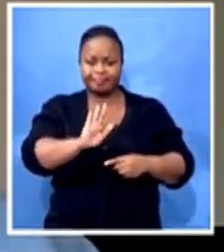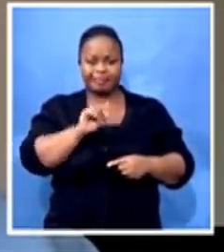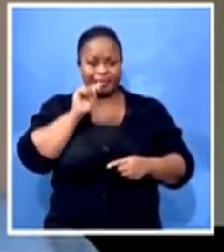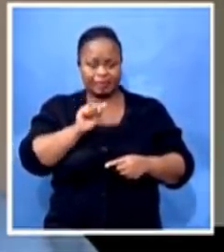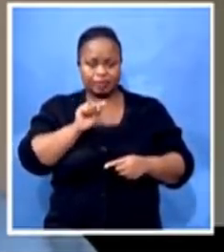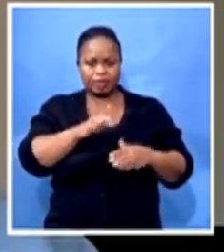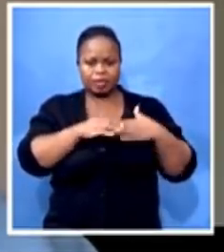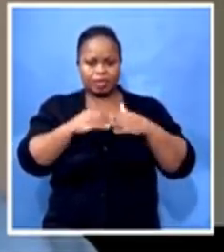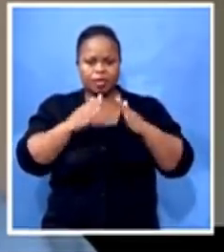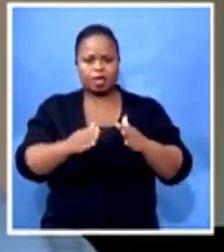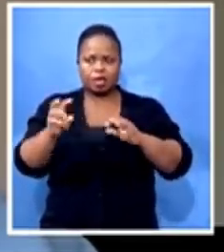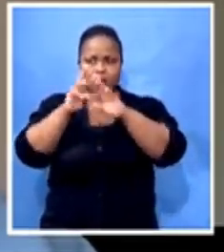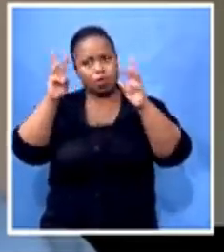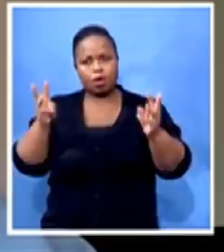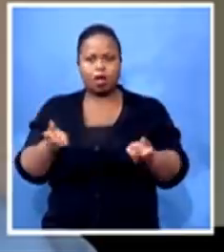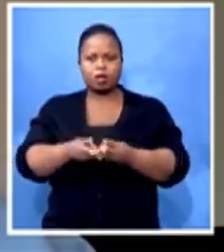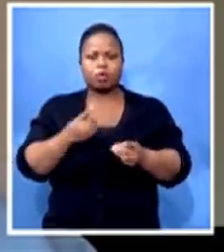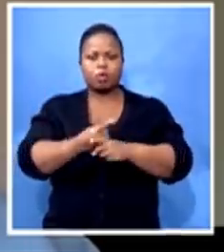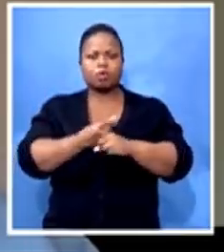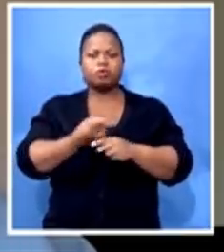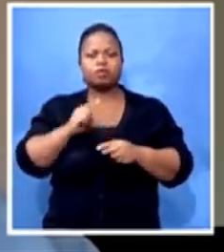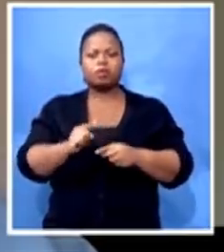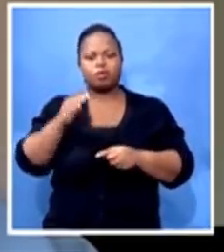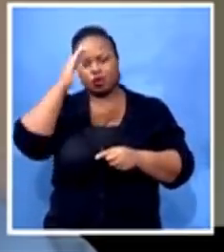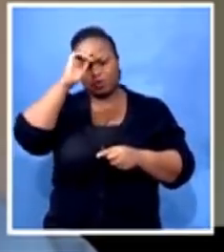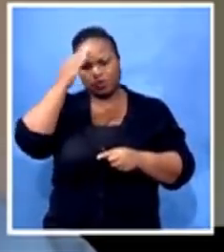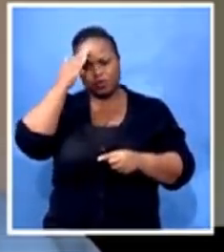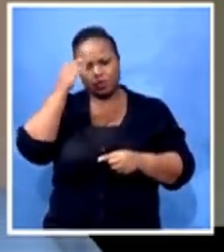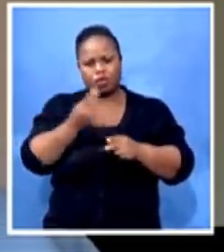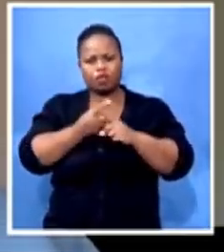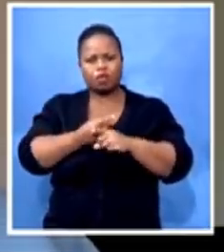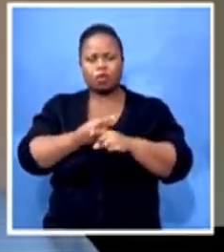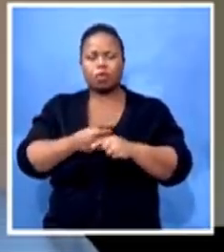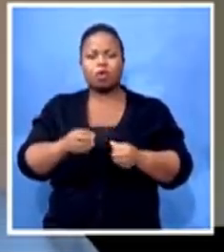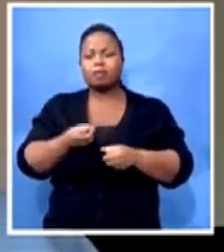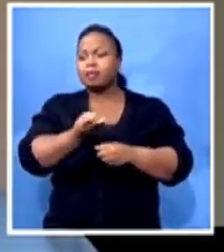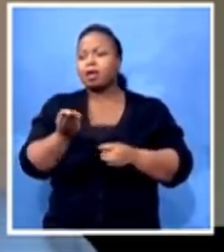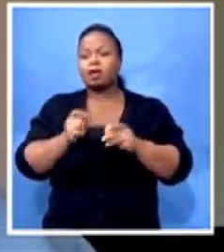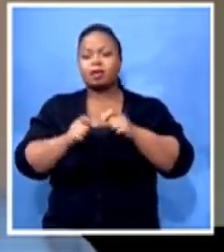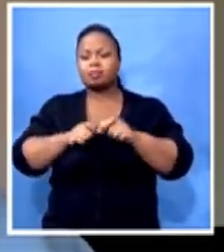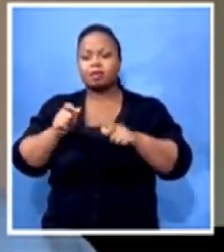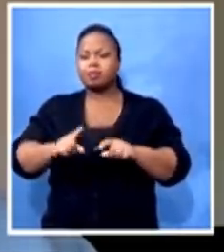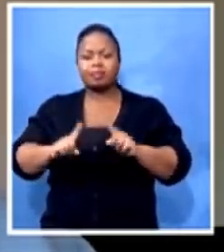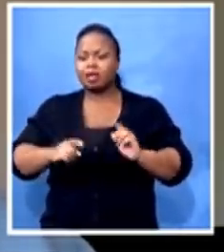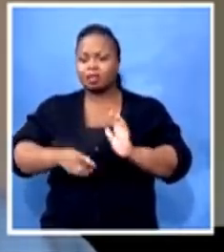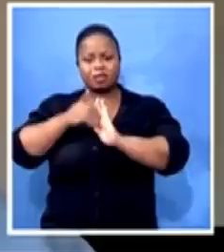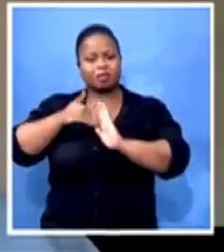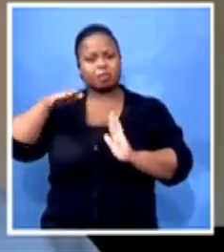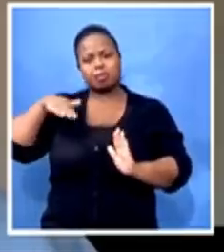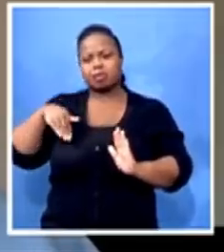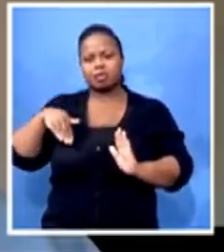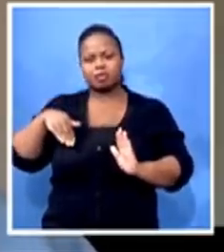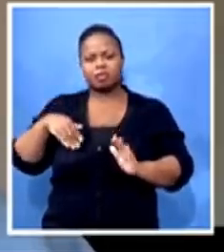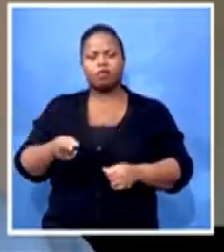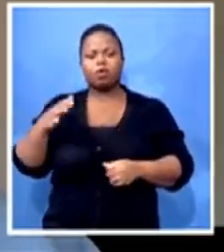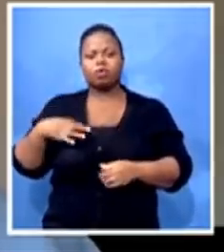far as radioisotopes for nuclear medicine is concerned. But we have not developed the applications in South Africa. Instead,